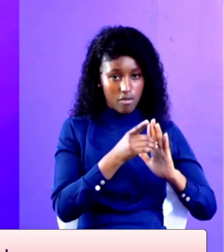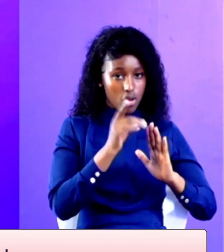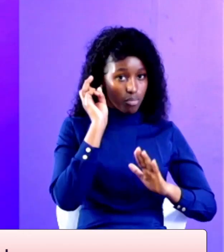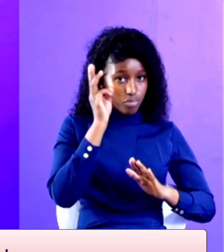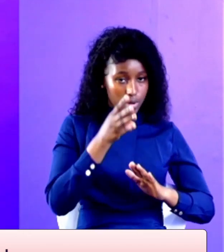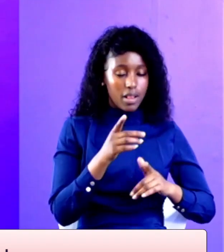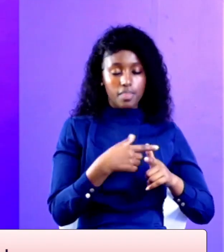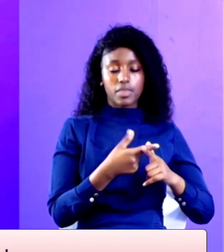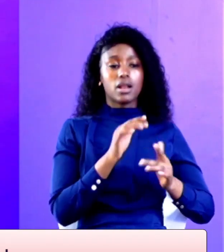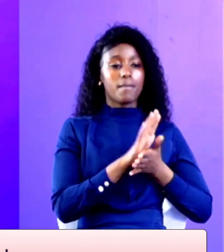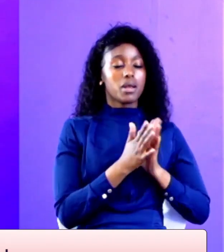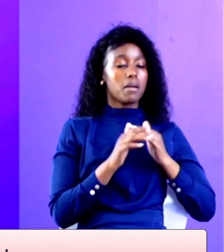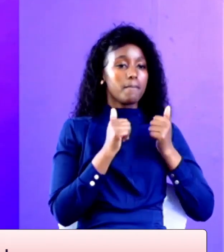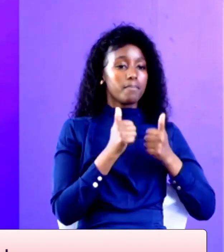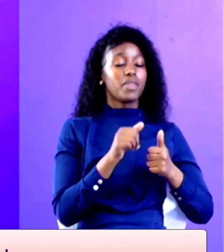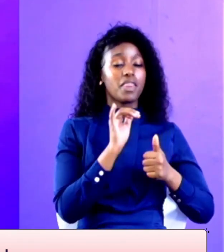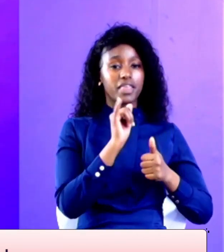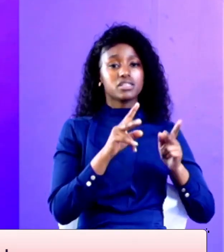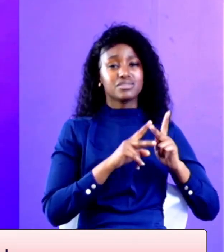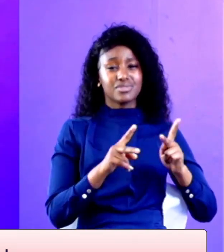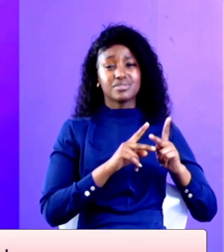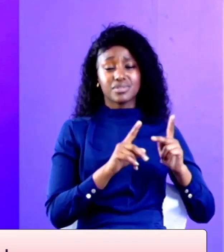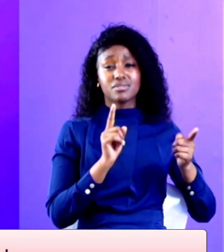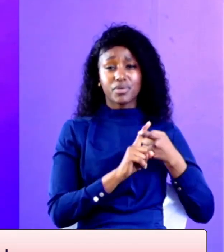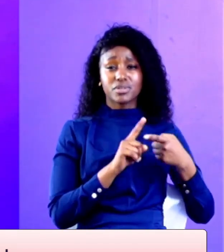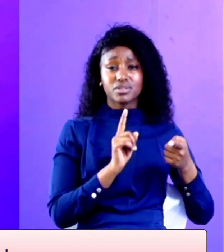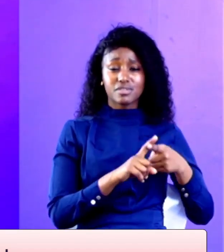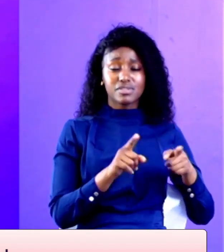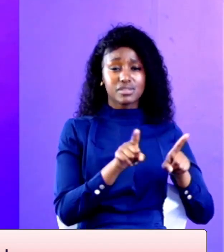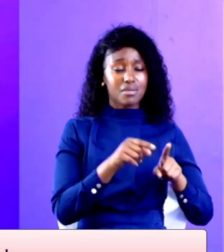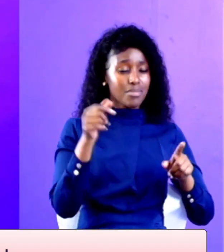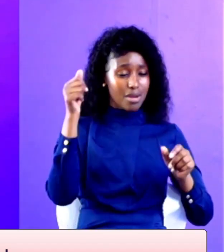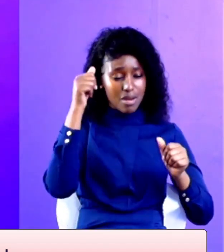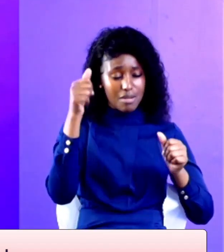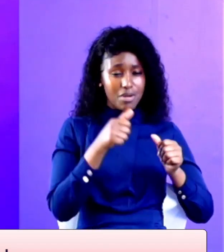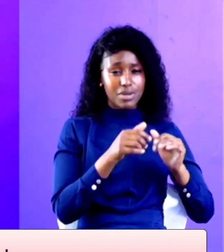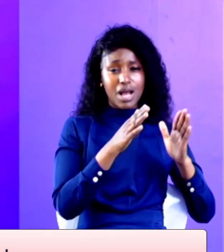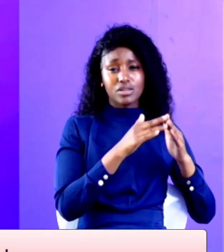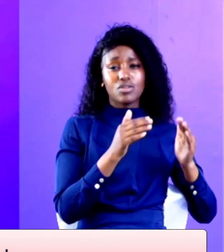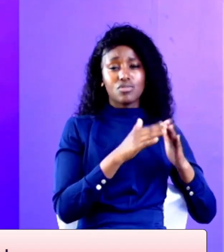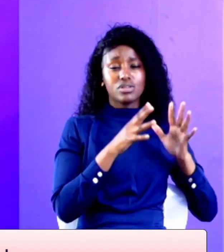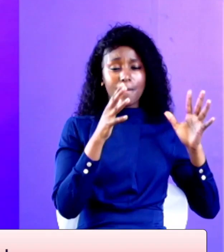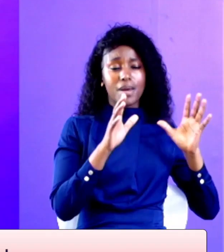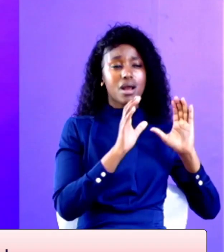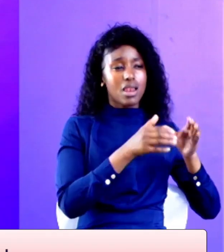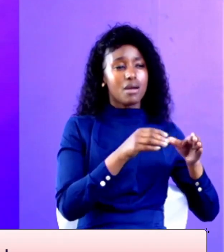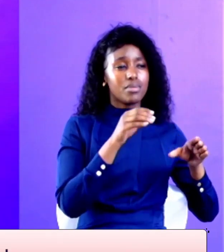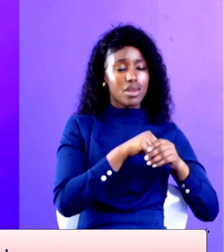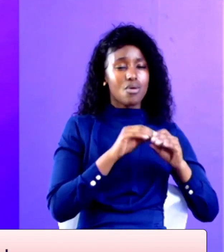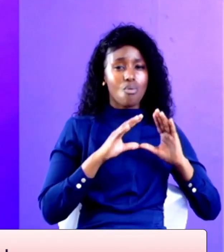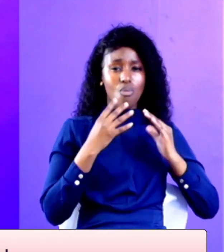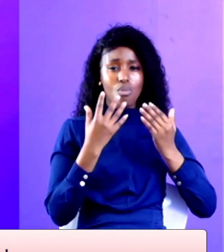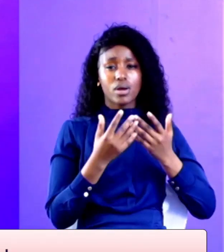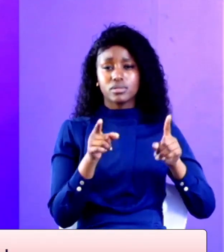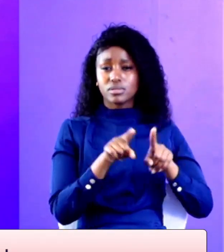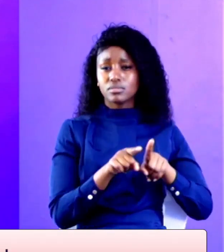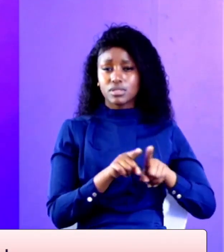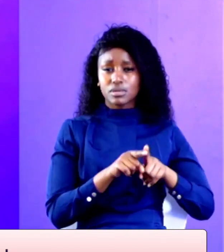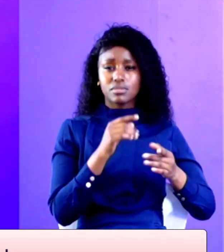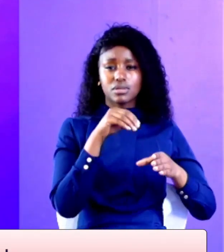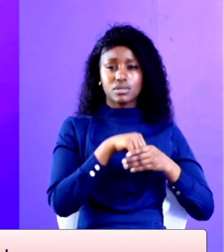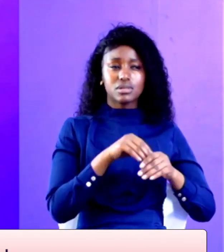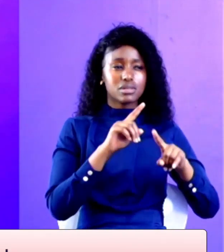positive thing I saw yesterday. And Arsenal is a big club, either here on the world and in some parts of heaven.